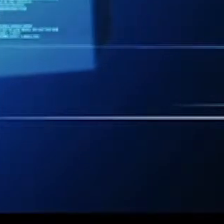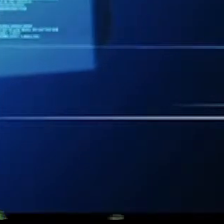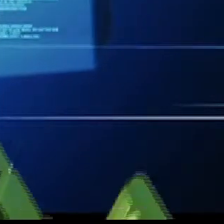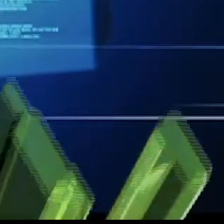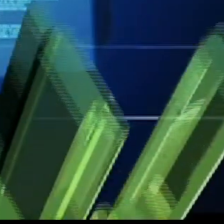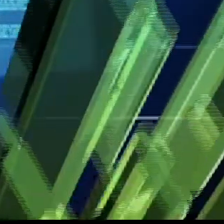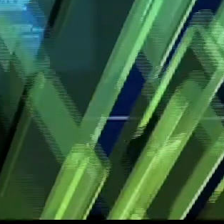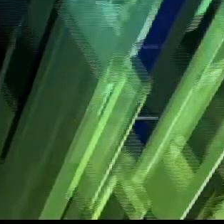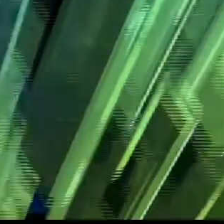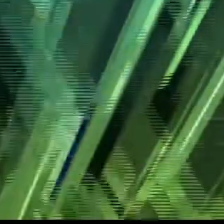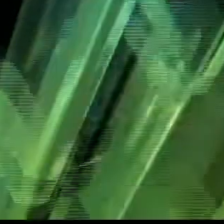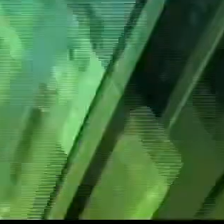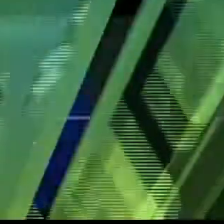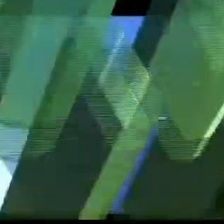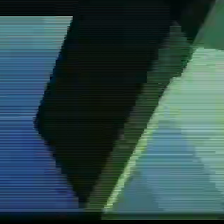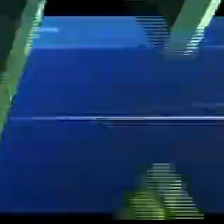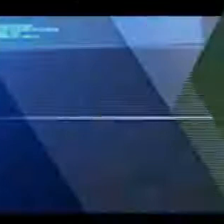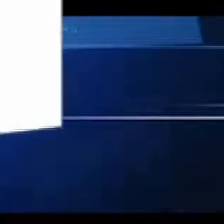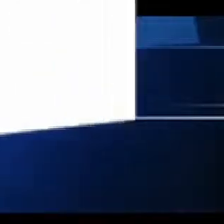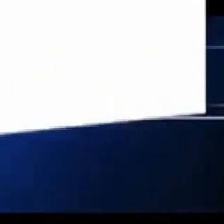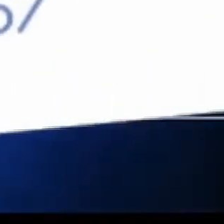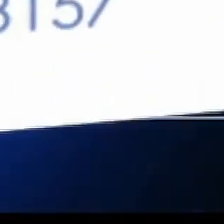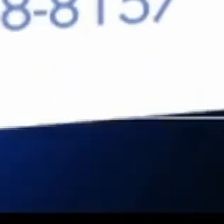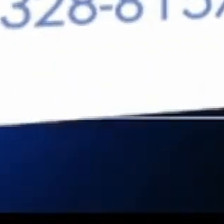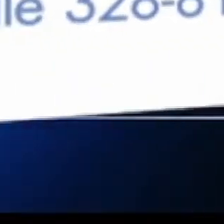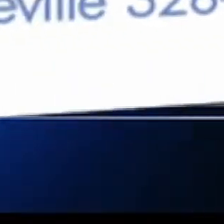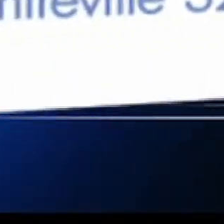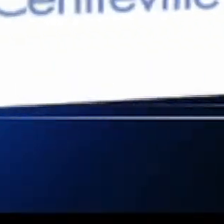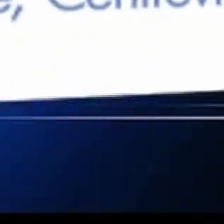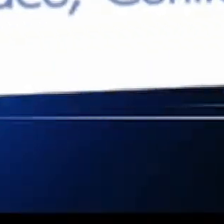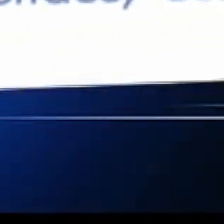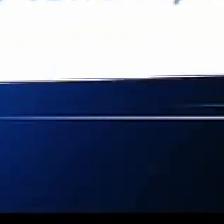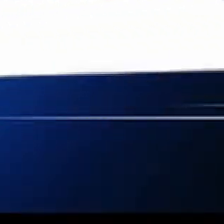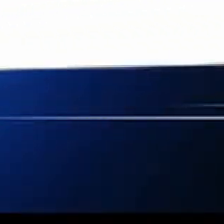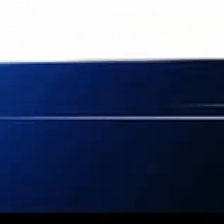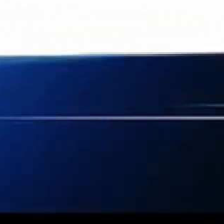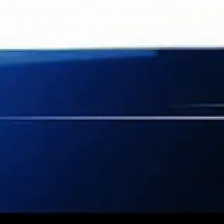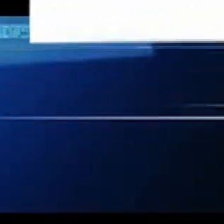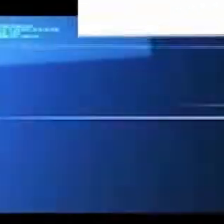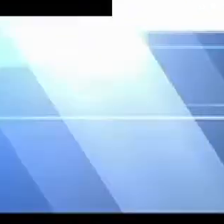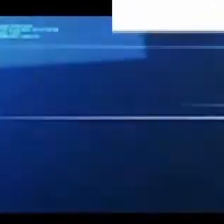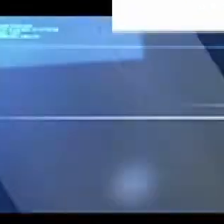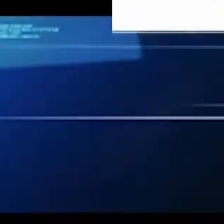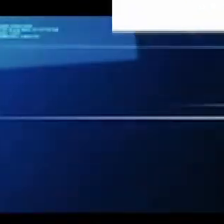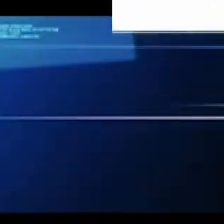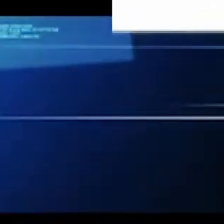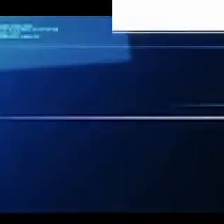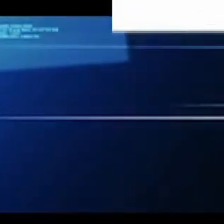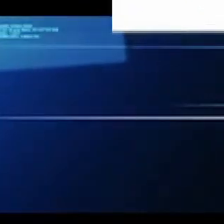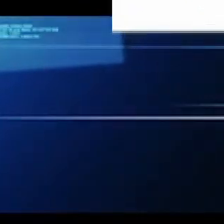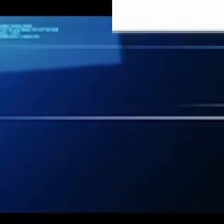This is ZNS Total Sports, brought to you by Fourth Terrace Diagnostic Center.